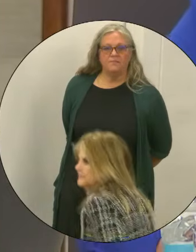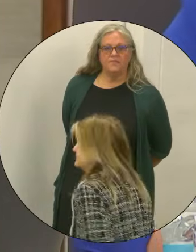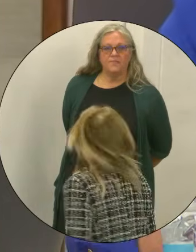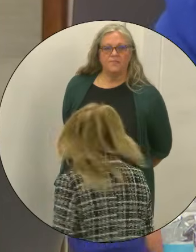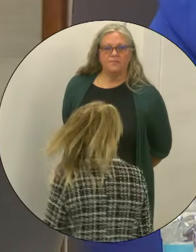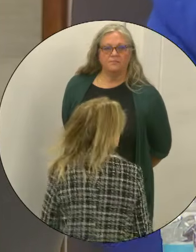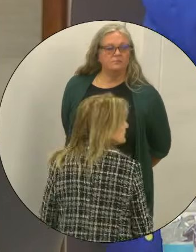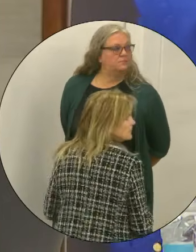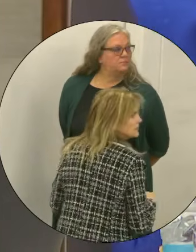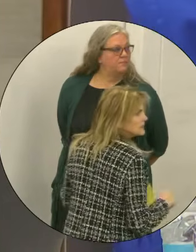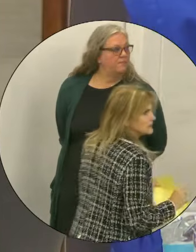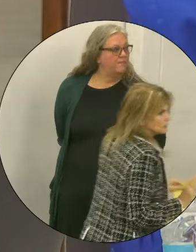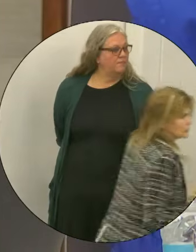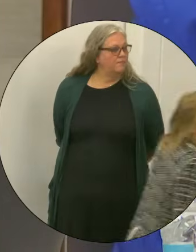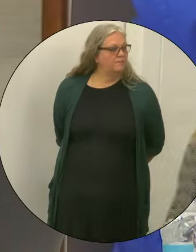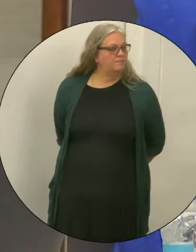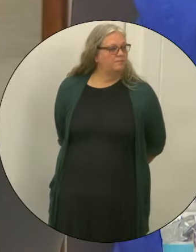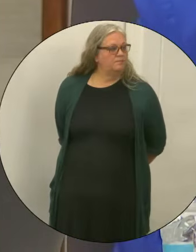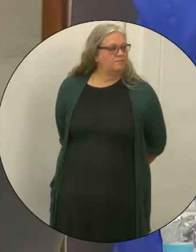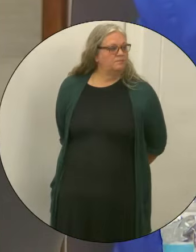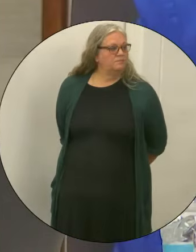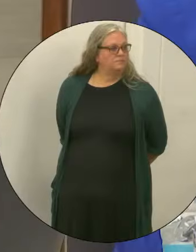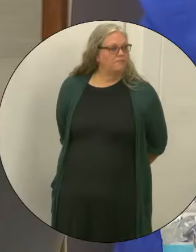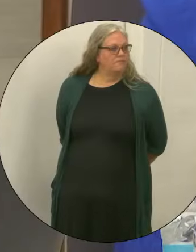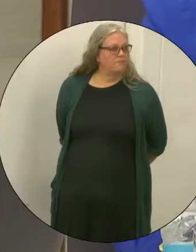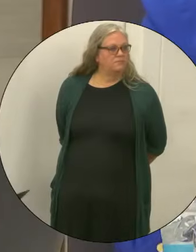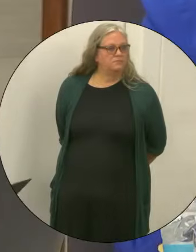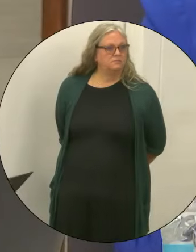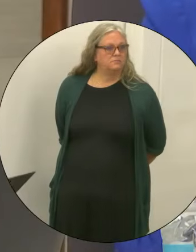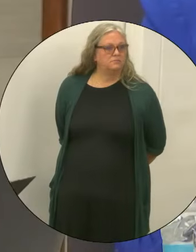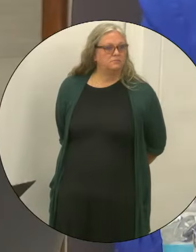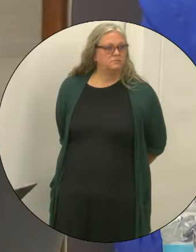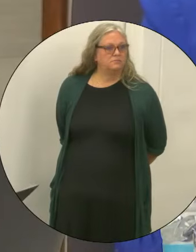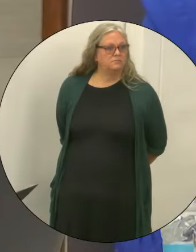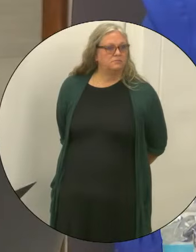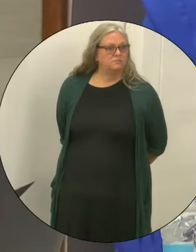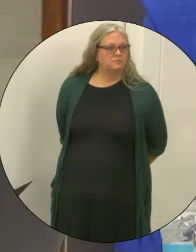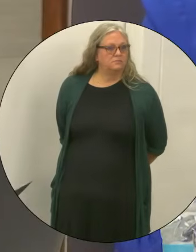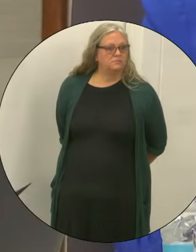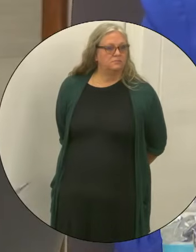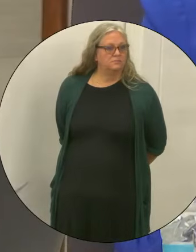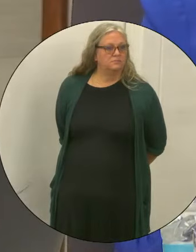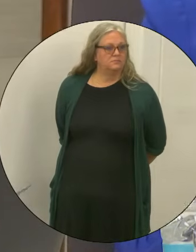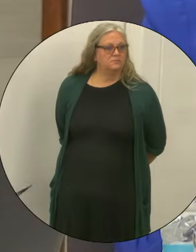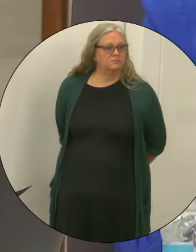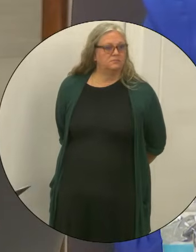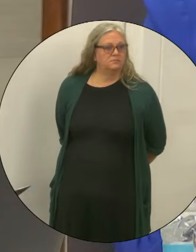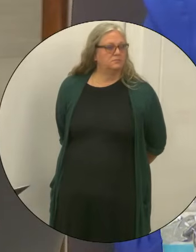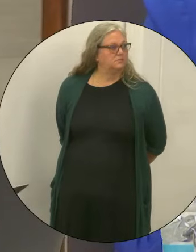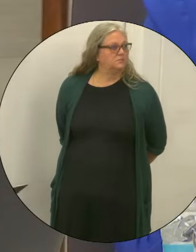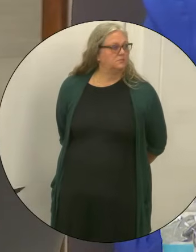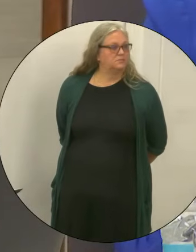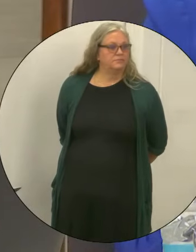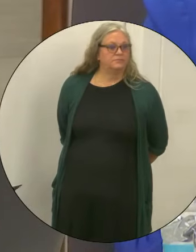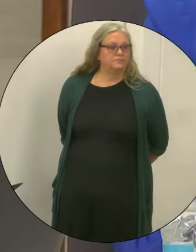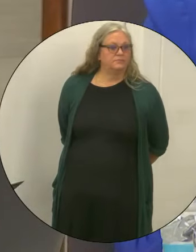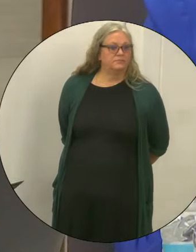Lisa, you have a few more? Just one more? Okay. Yeah, I want to make sure she has my card. She doesn't want to fill out one. What's your name,